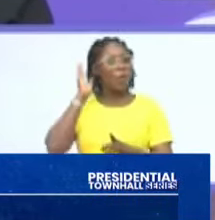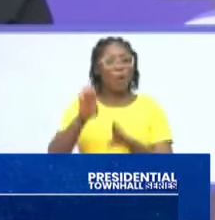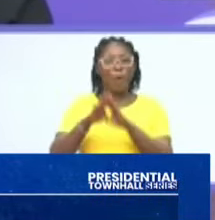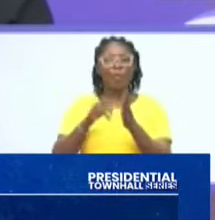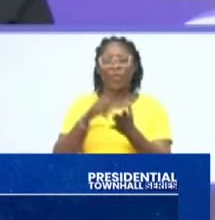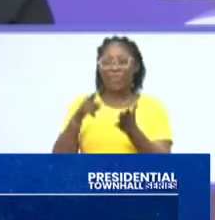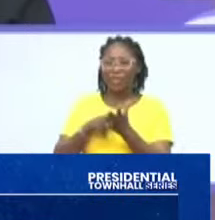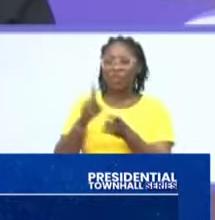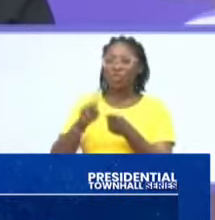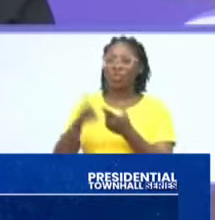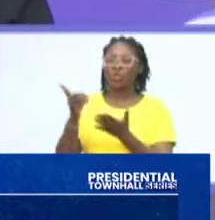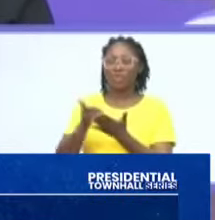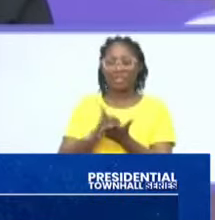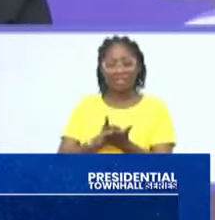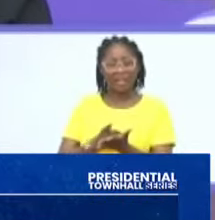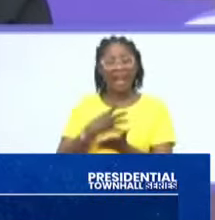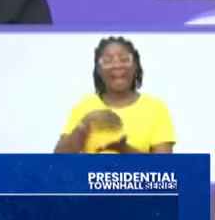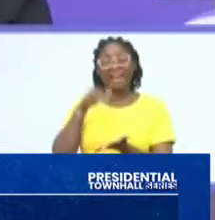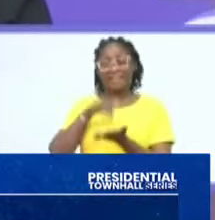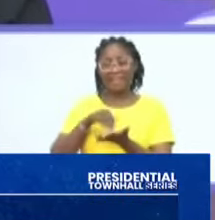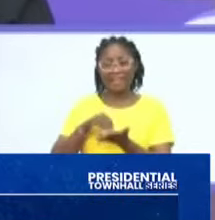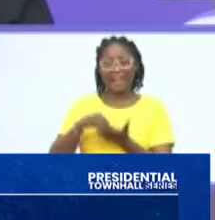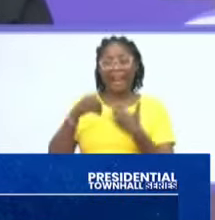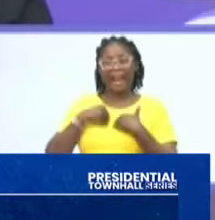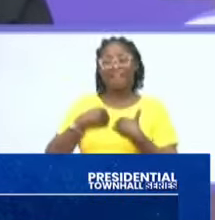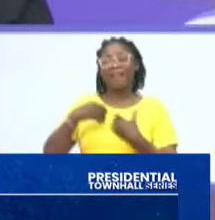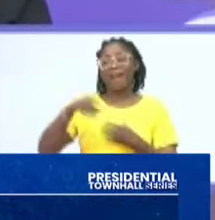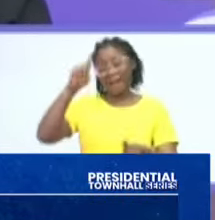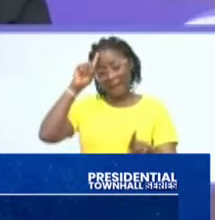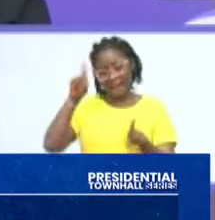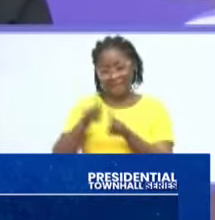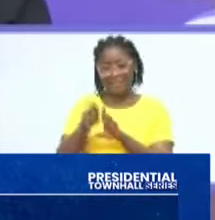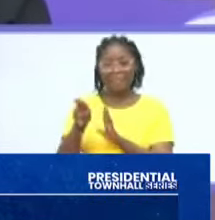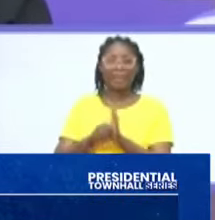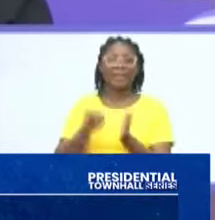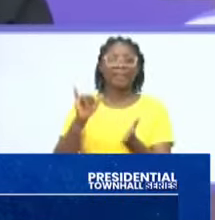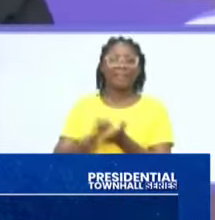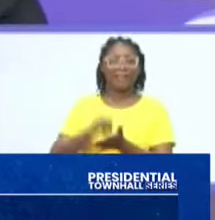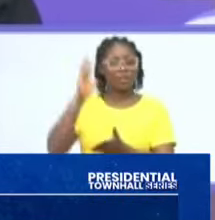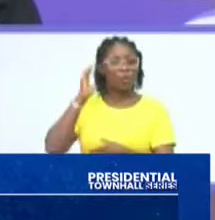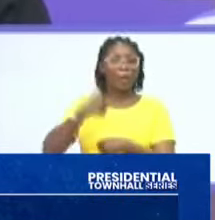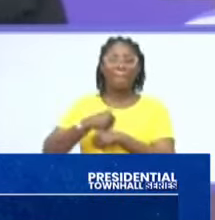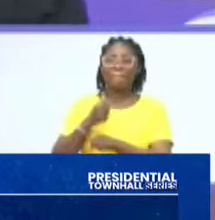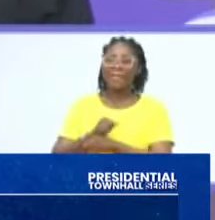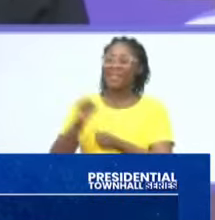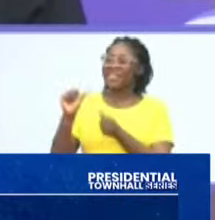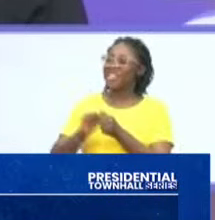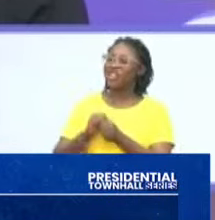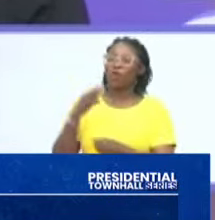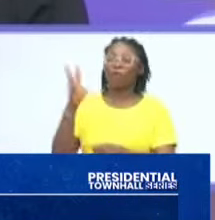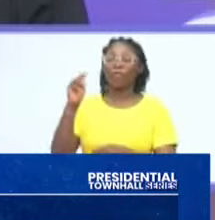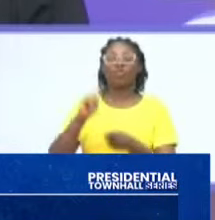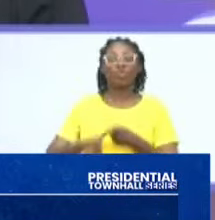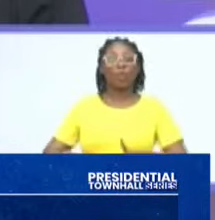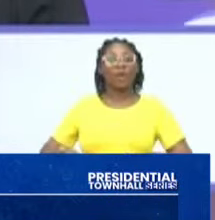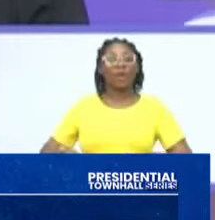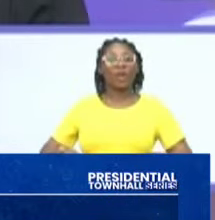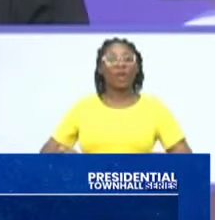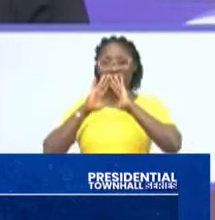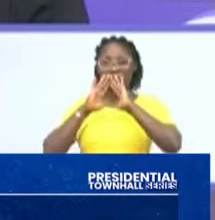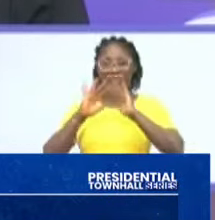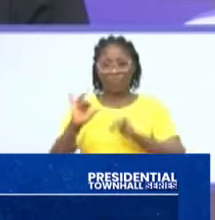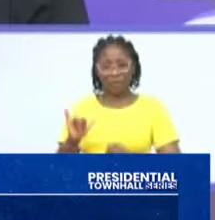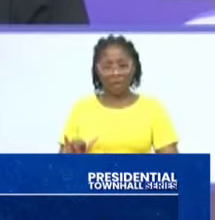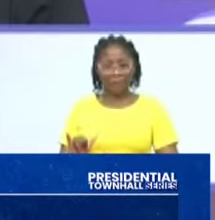arrive at, again, an agreement that will make each of them to live peacefully.